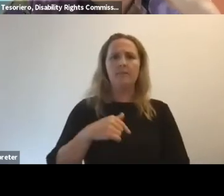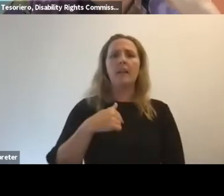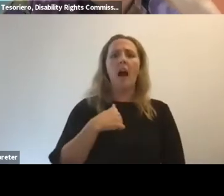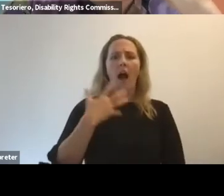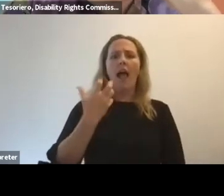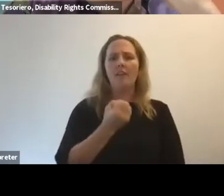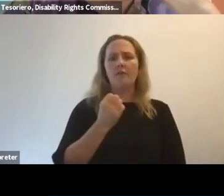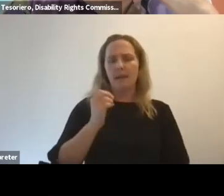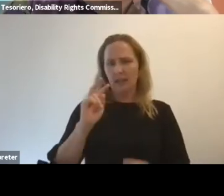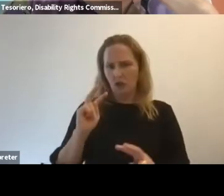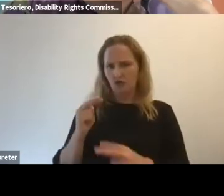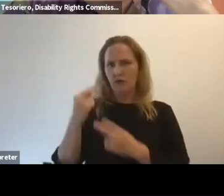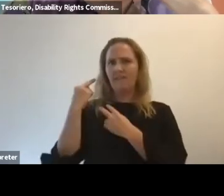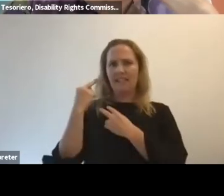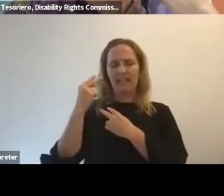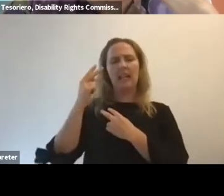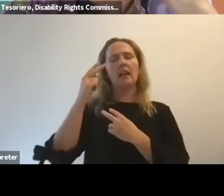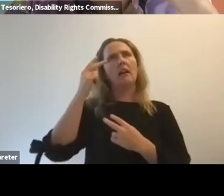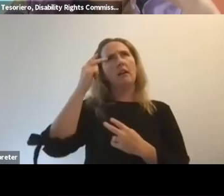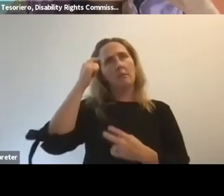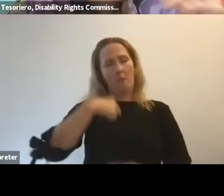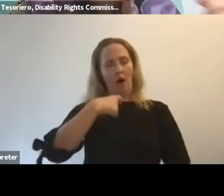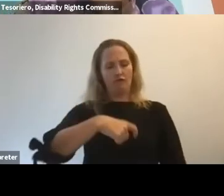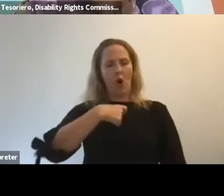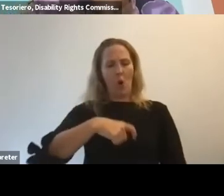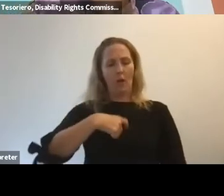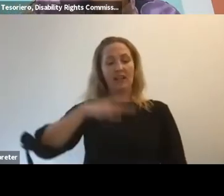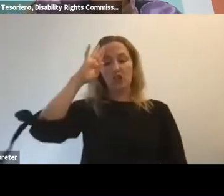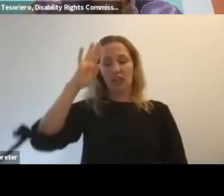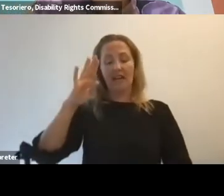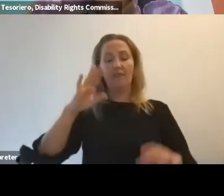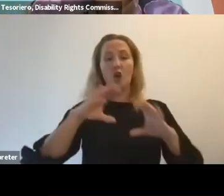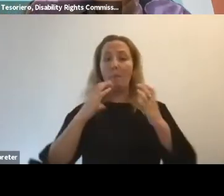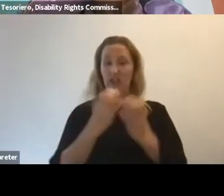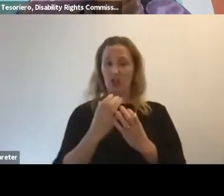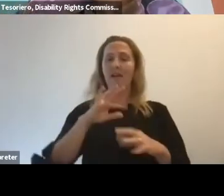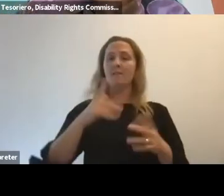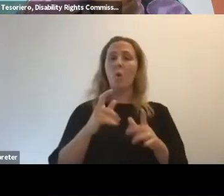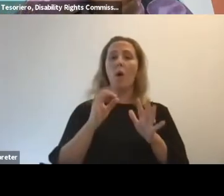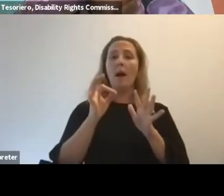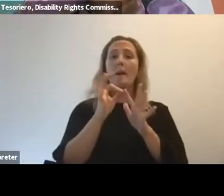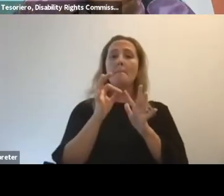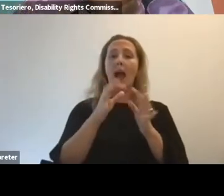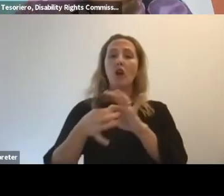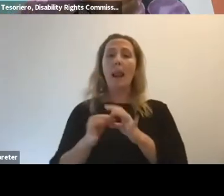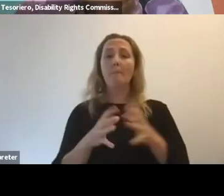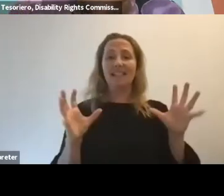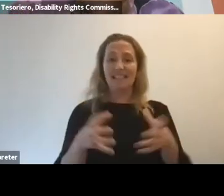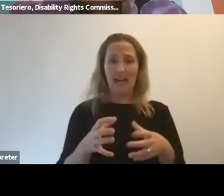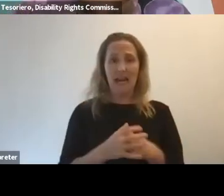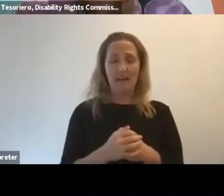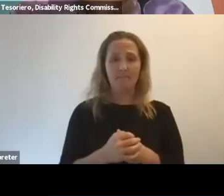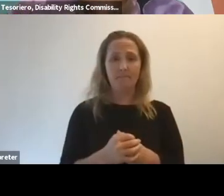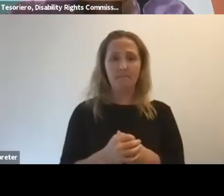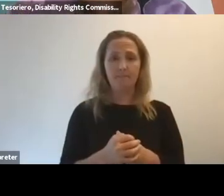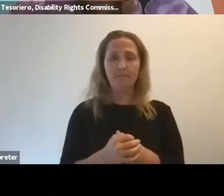as chef de mission for the Paralympic team, and this sort of sense that,